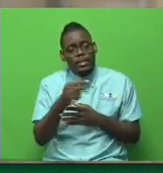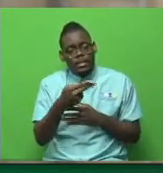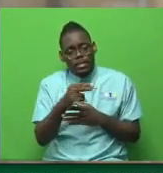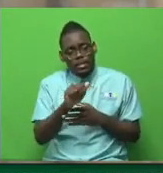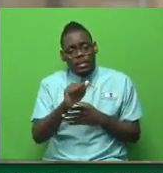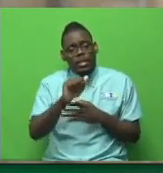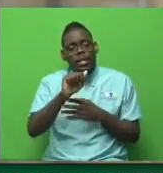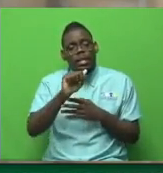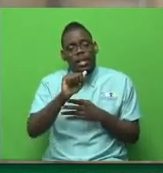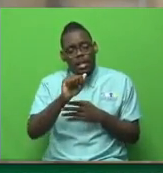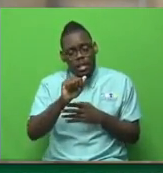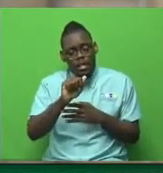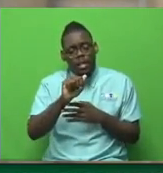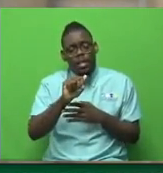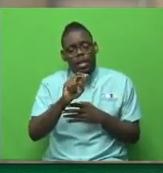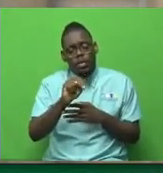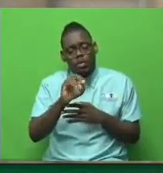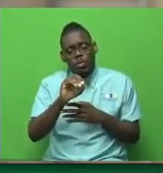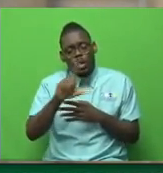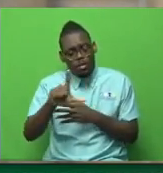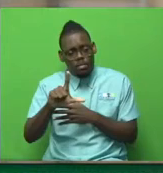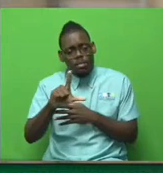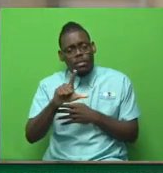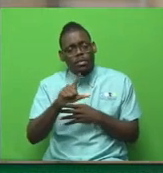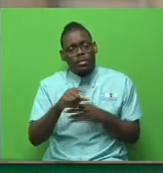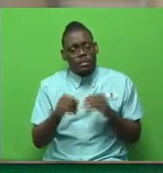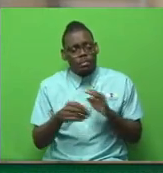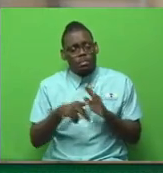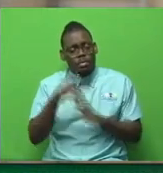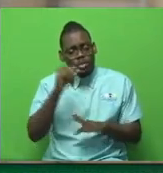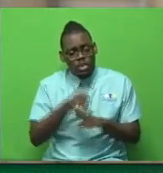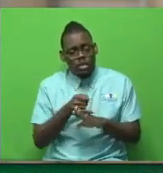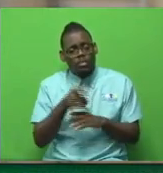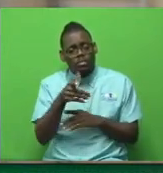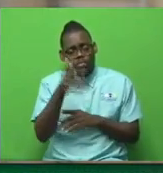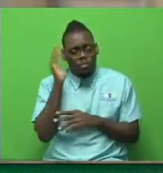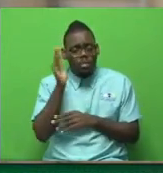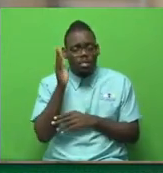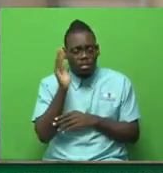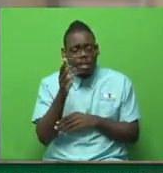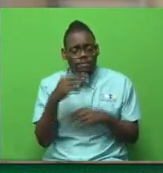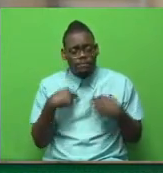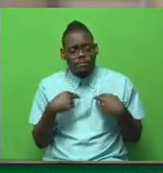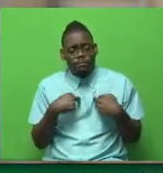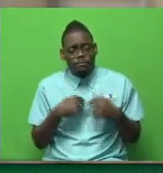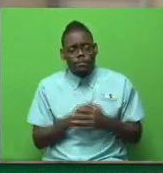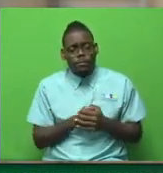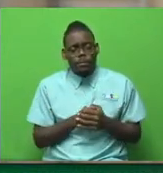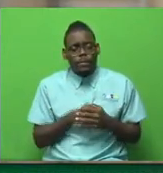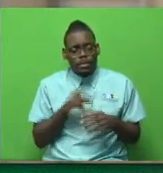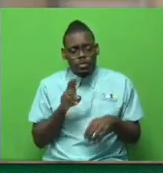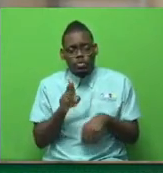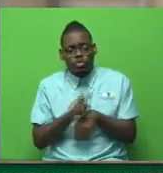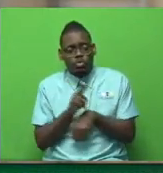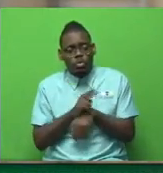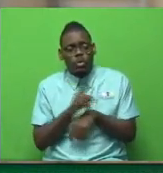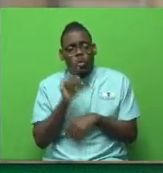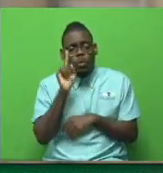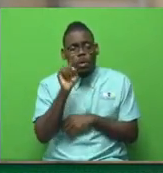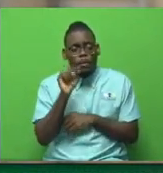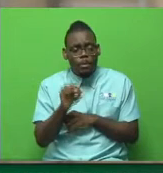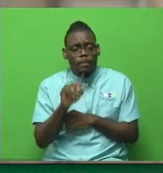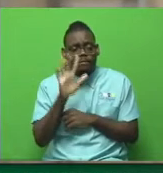Tobago adcourt this project with expected overall capital expenditure of 1.5 billion US dollars